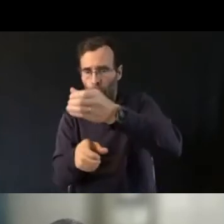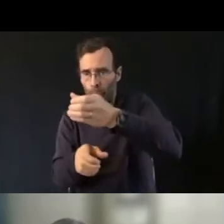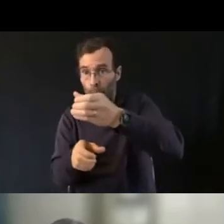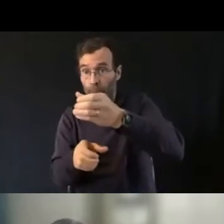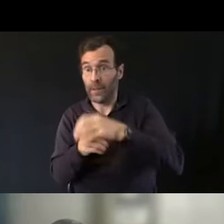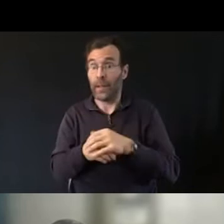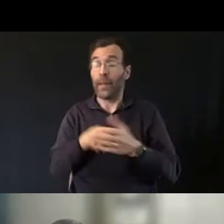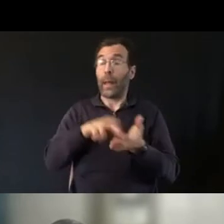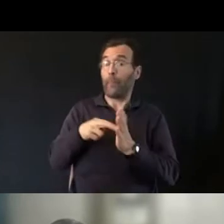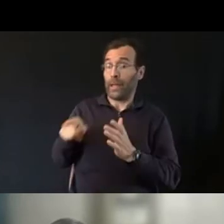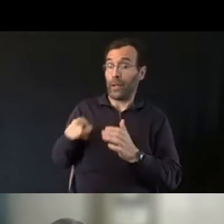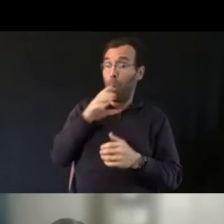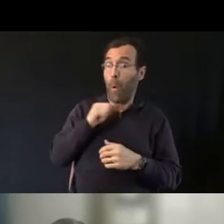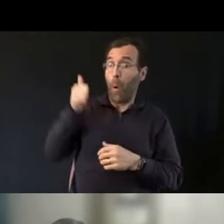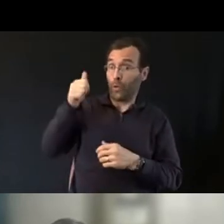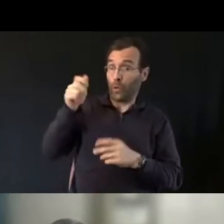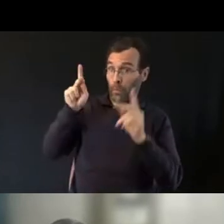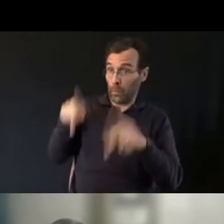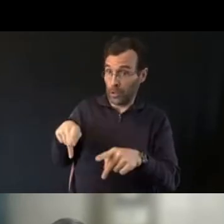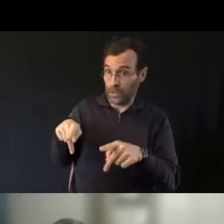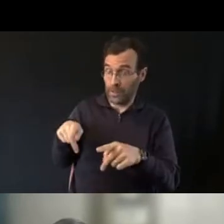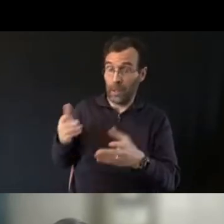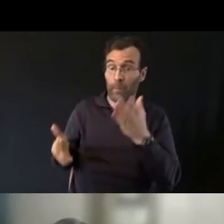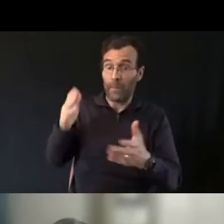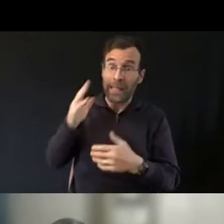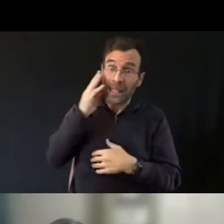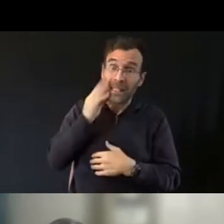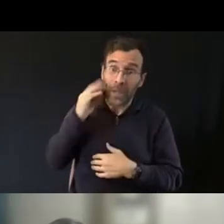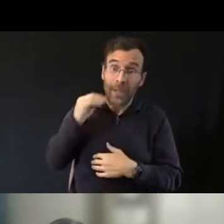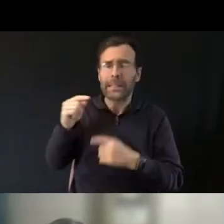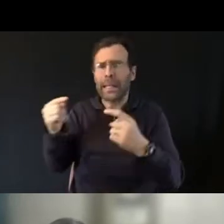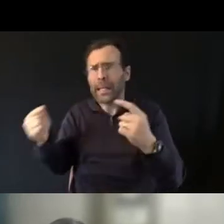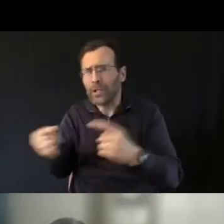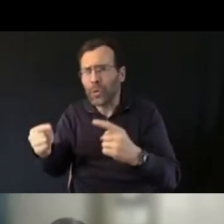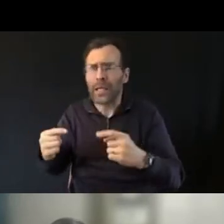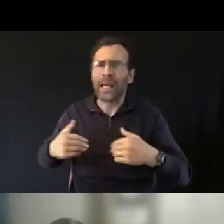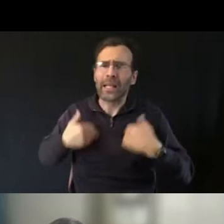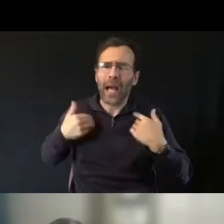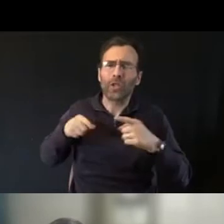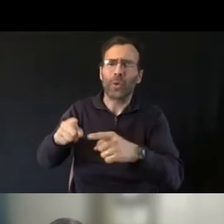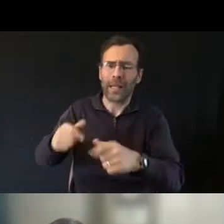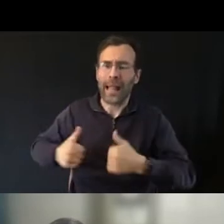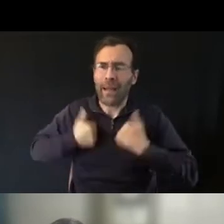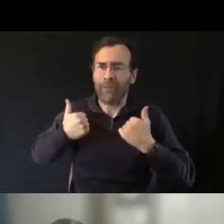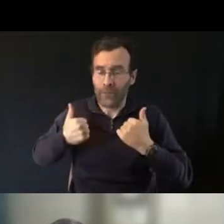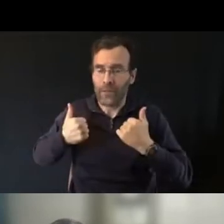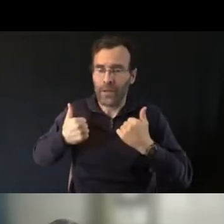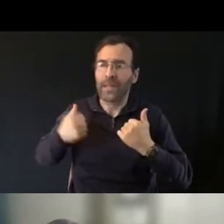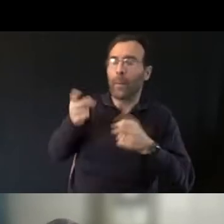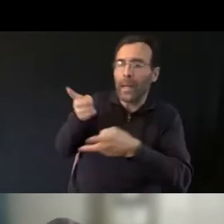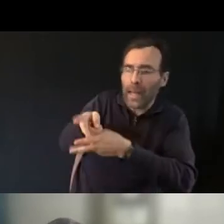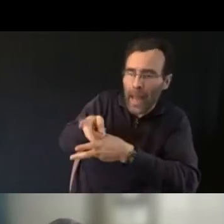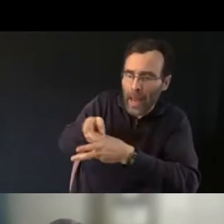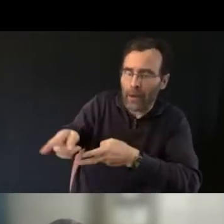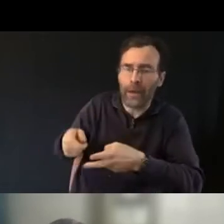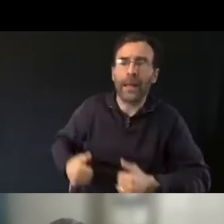an older person who may have experienced an injury younger in life was cared for and was able to live